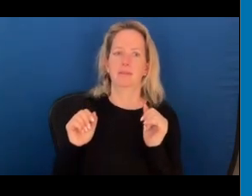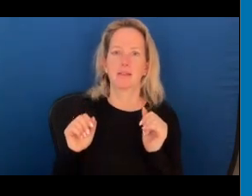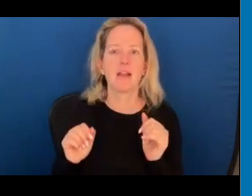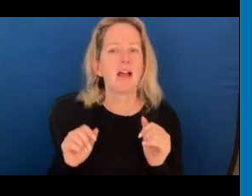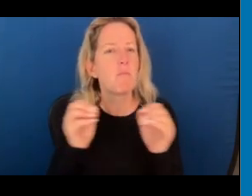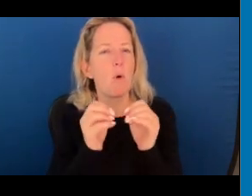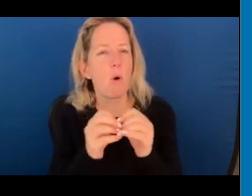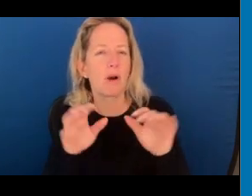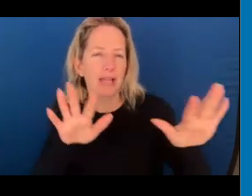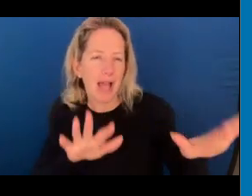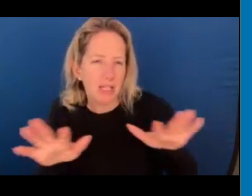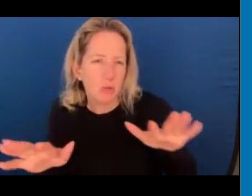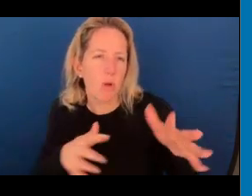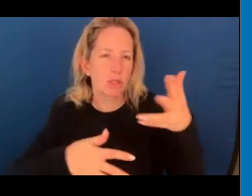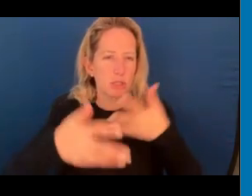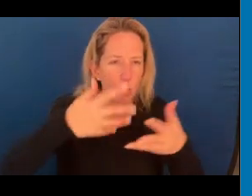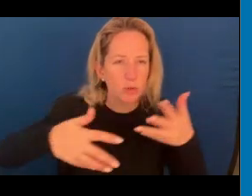casual social setting.